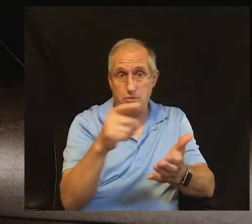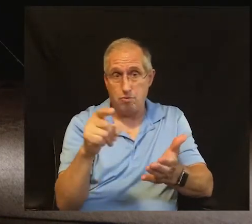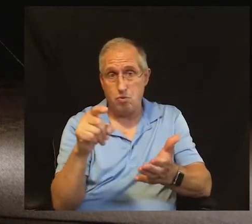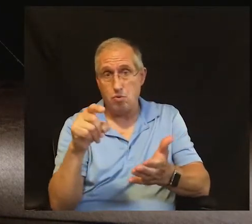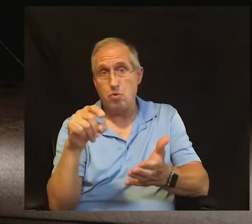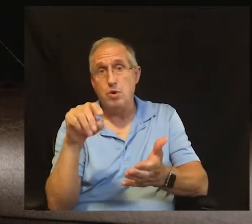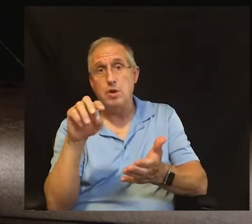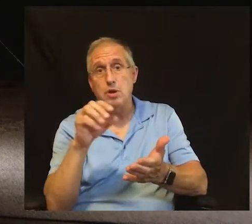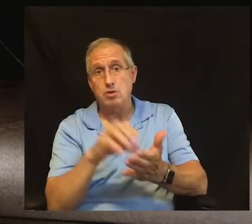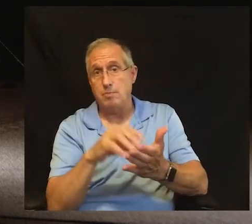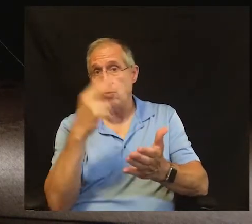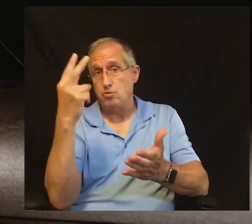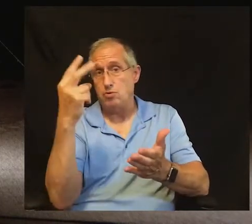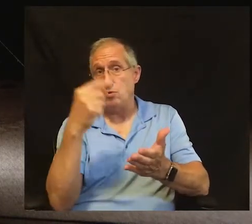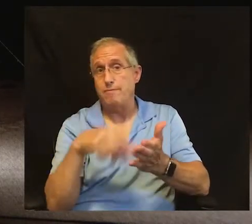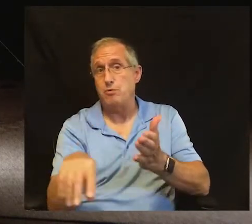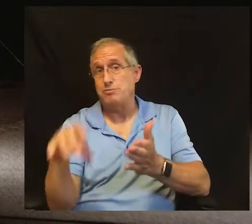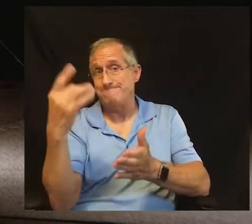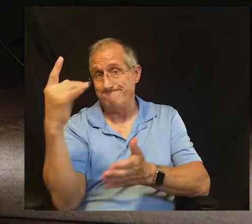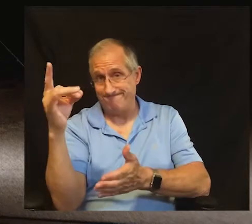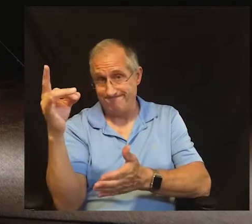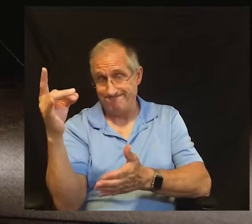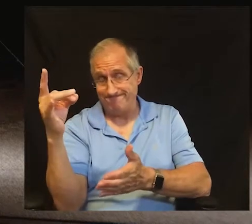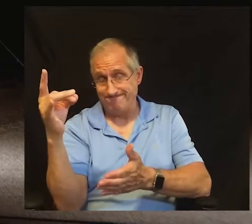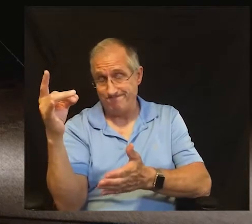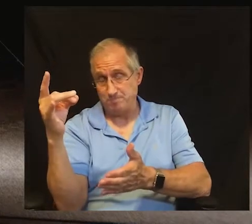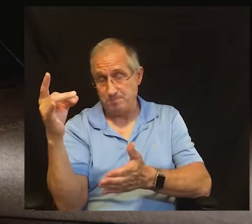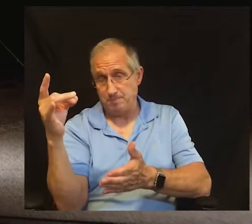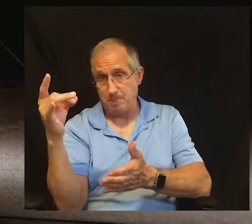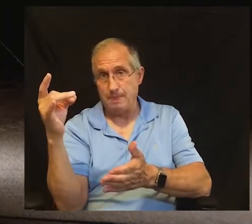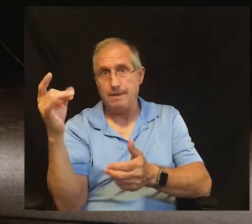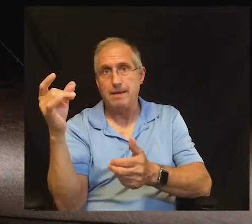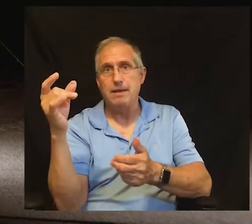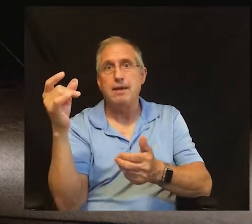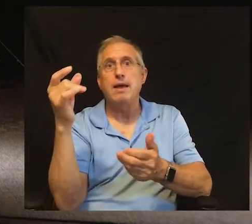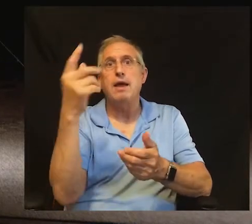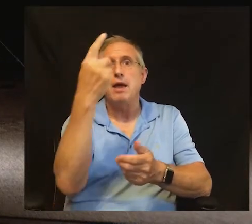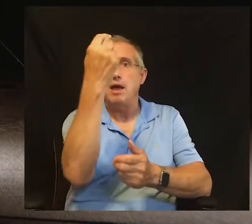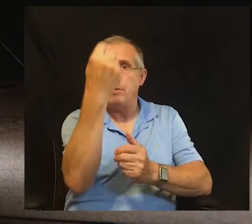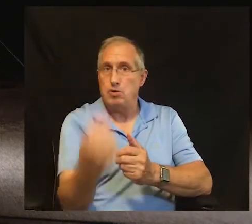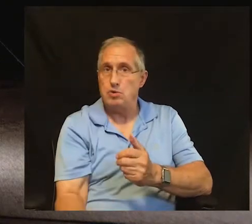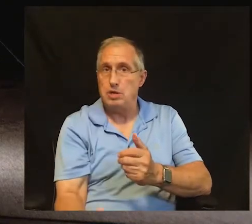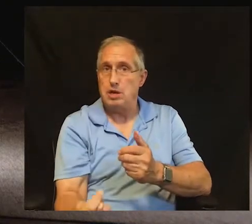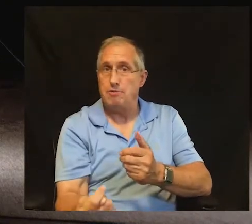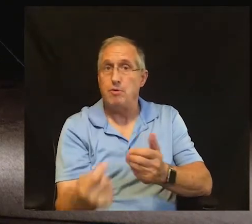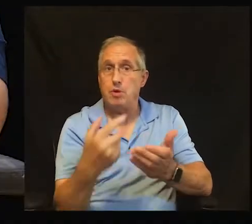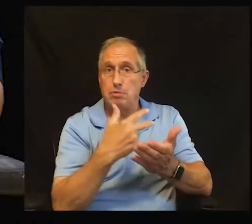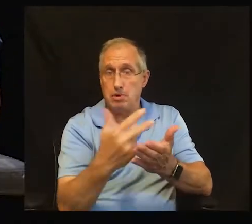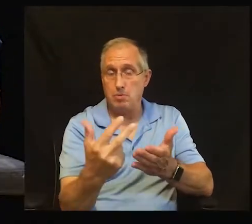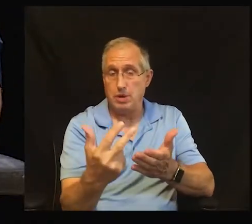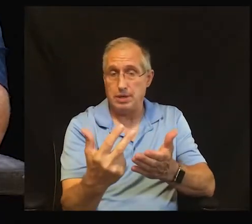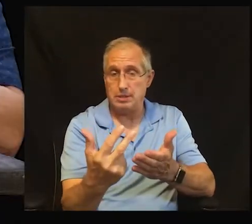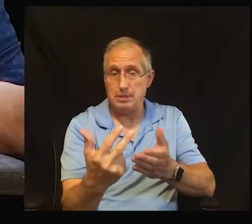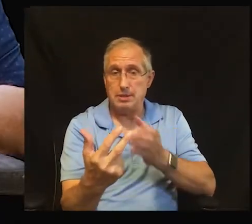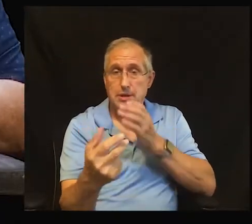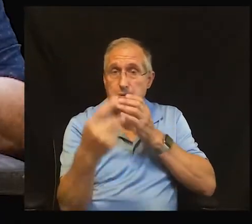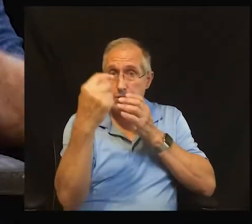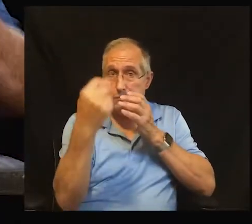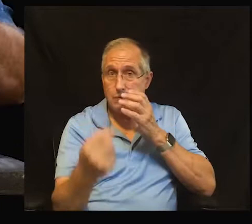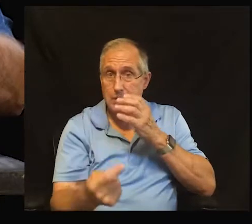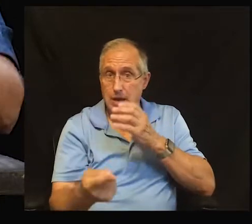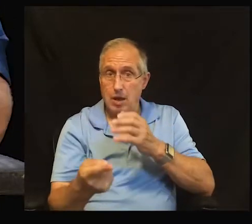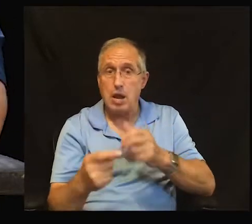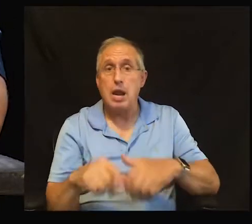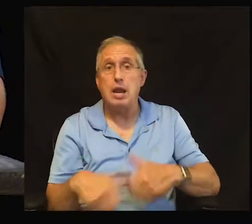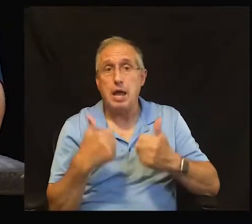Philippians chapter 2, verse 18. And then every Tuesday for the next 3 weeks, this coming Tuesday, every Tuesday, I'm going to